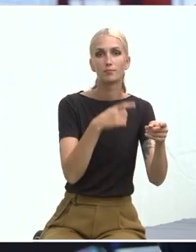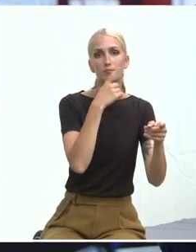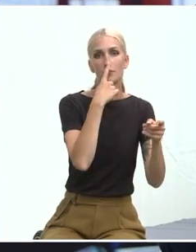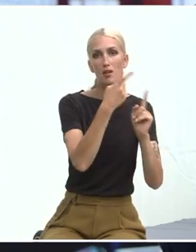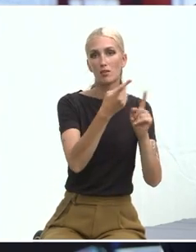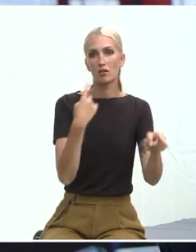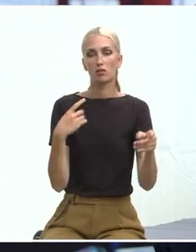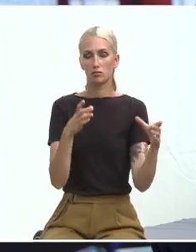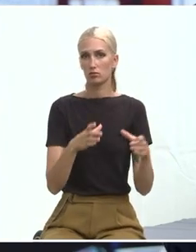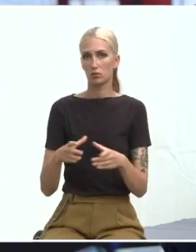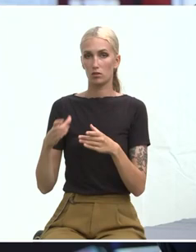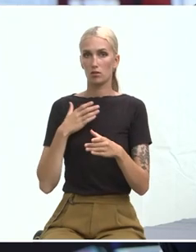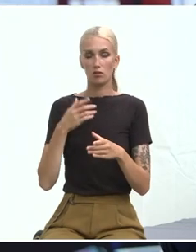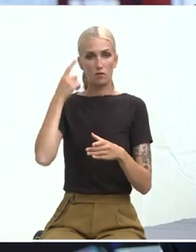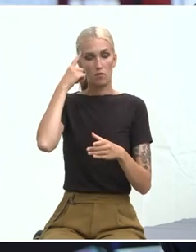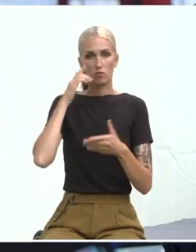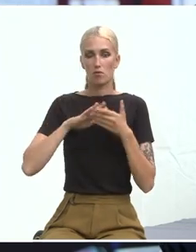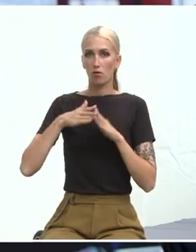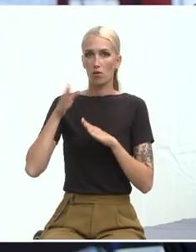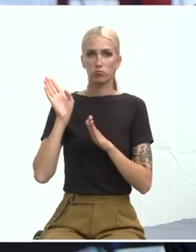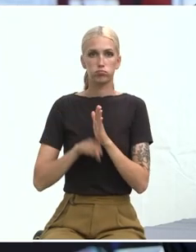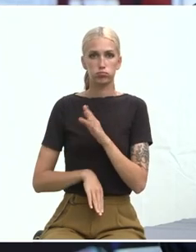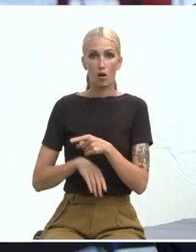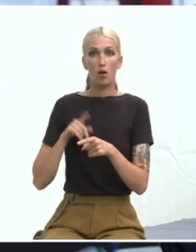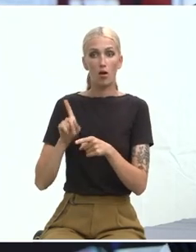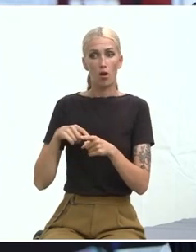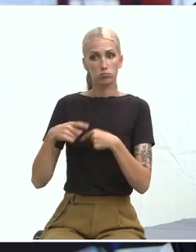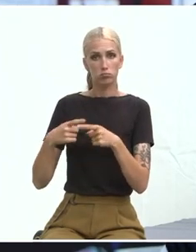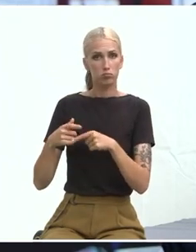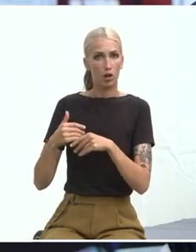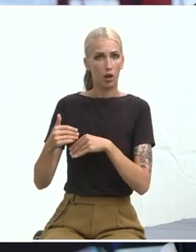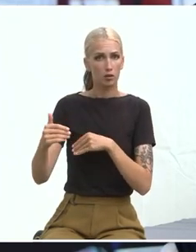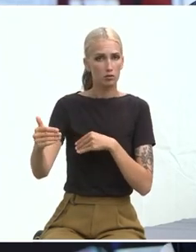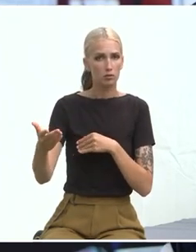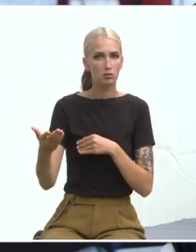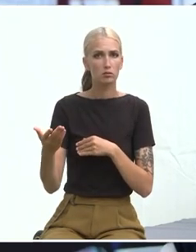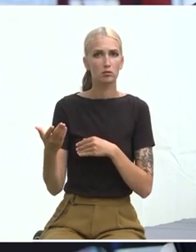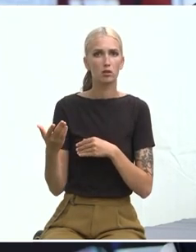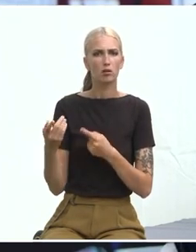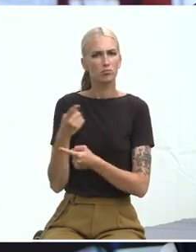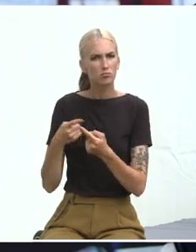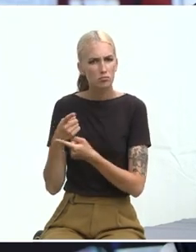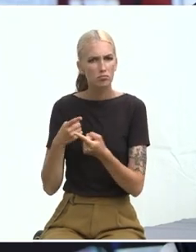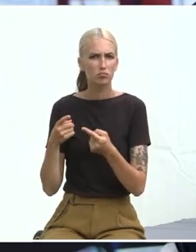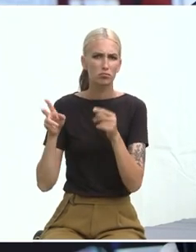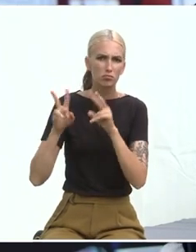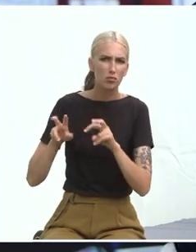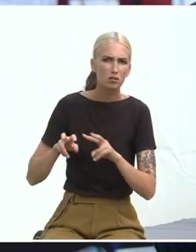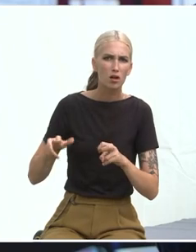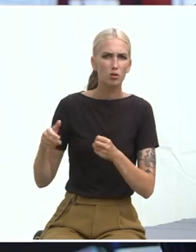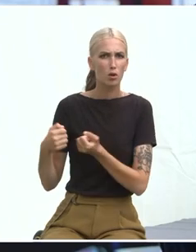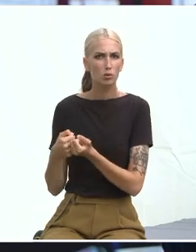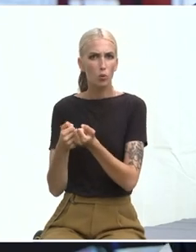miserable state, but then they got things going, and the debriefing and the